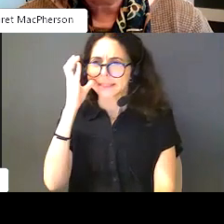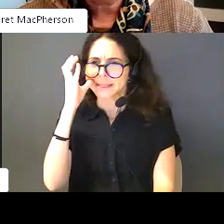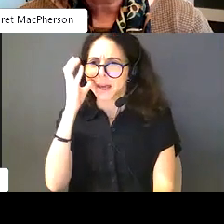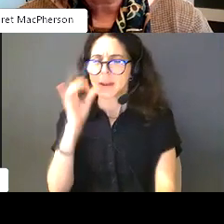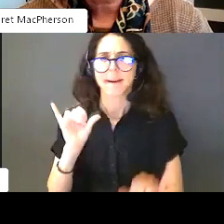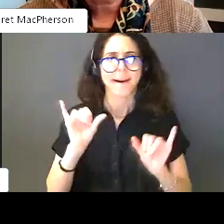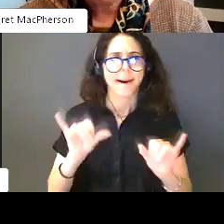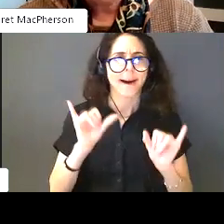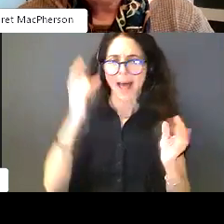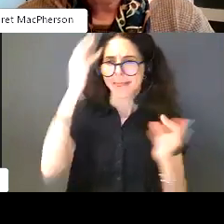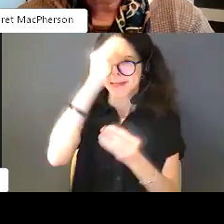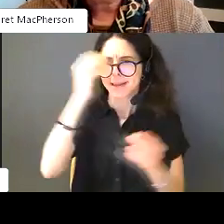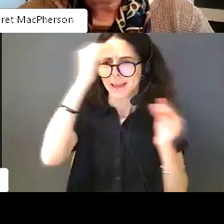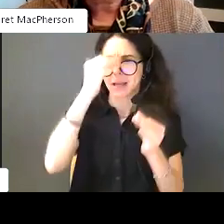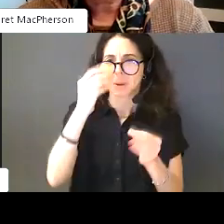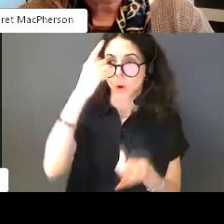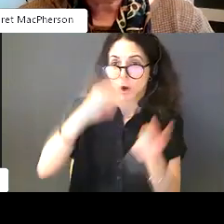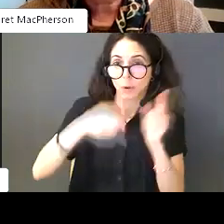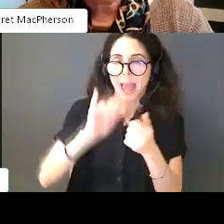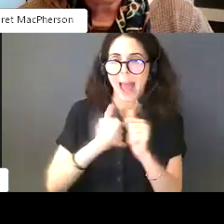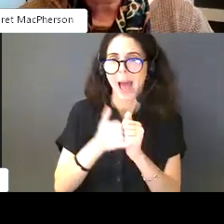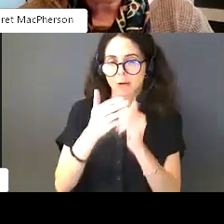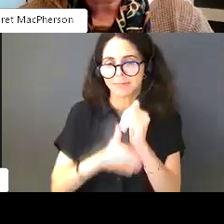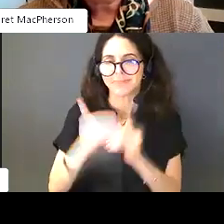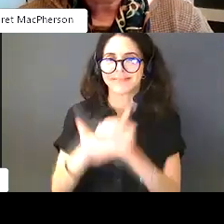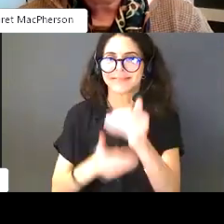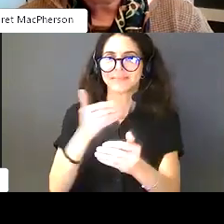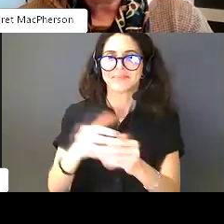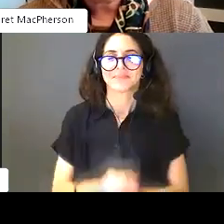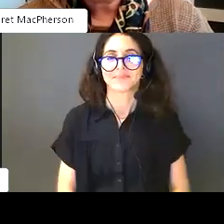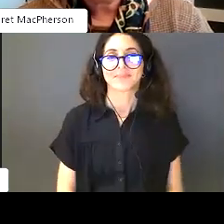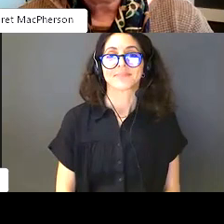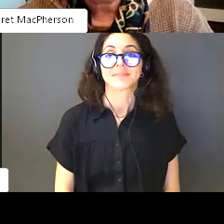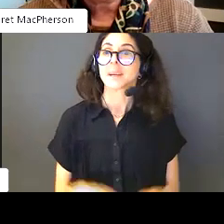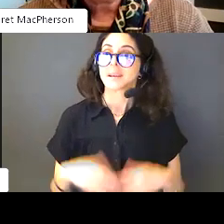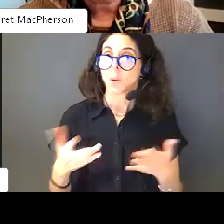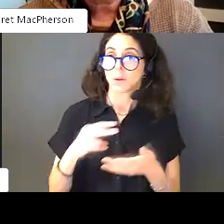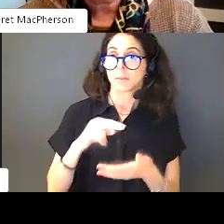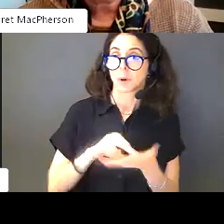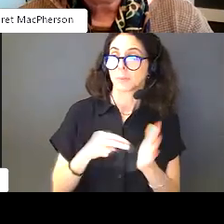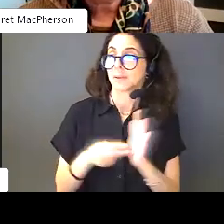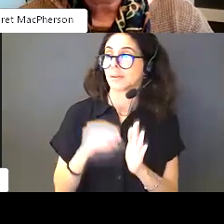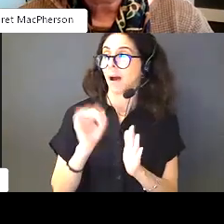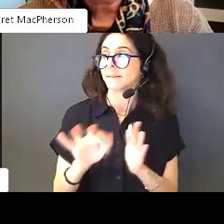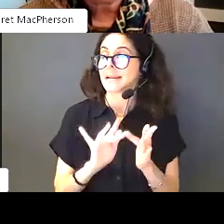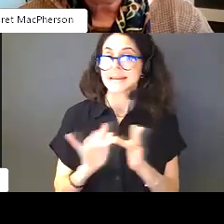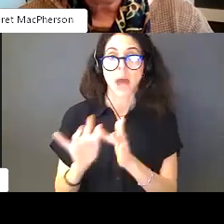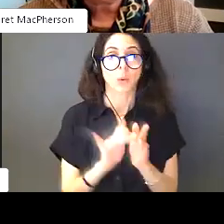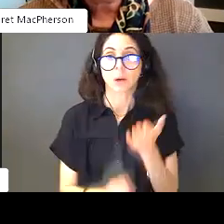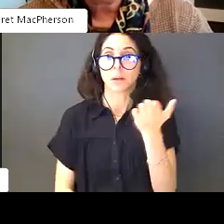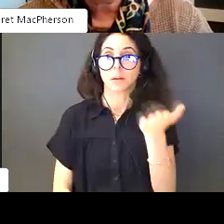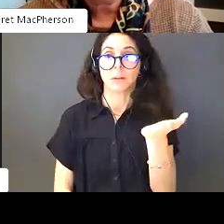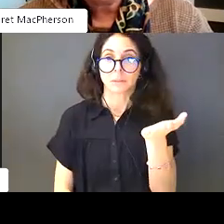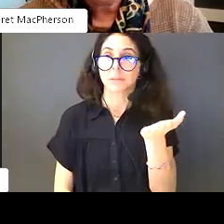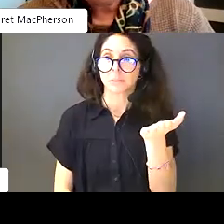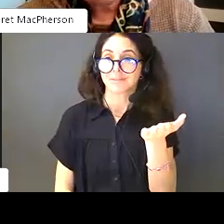forward. So you're going to talk about the purpose of your network. It may, I think it's good to say these things out loud and